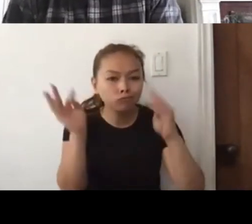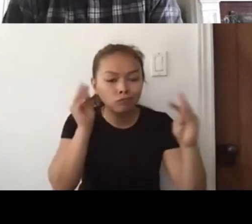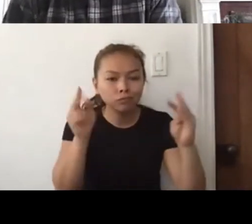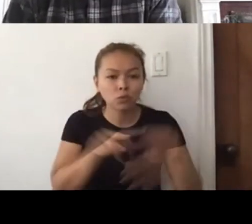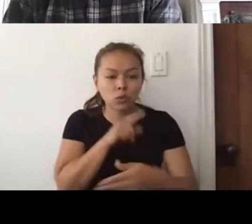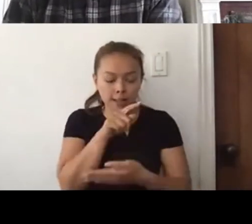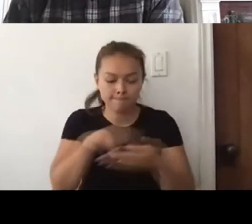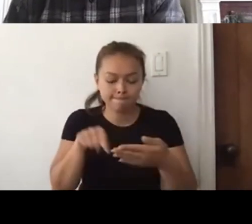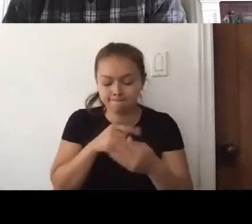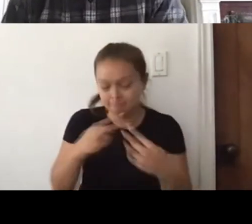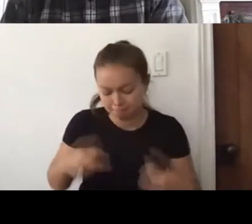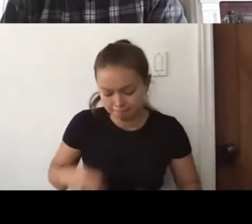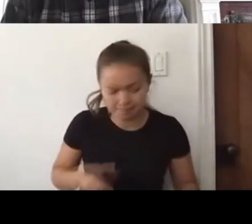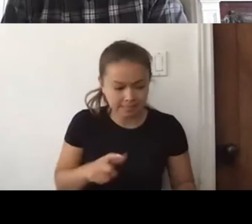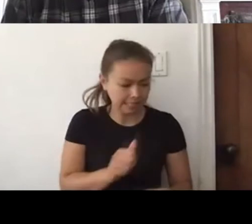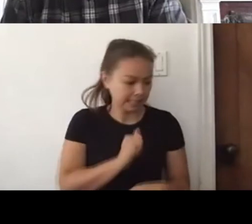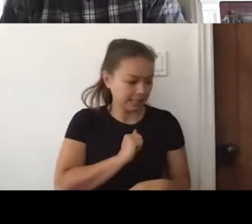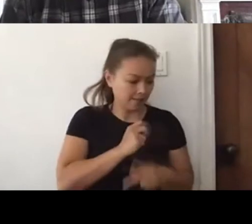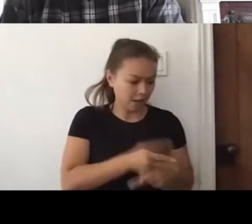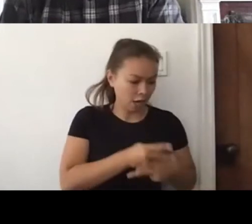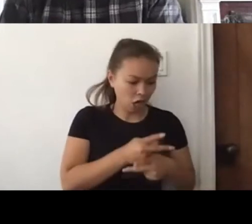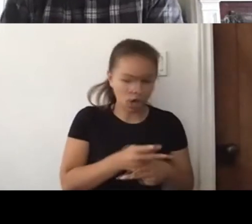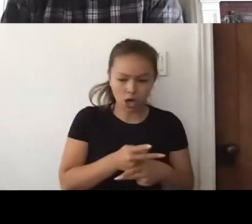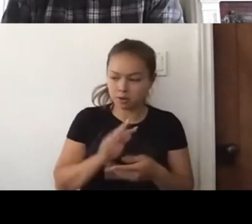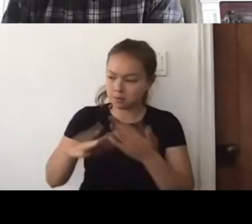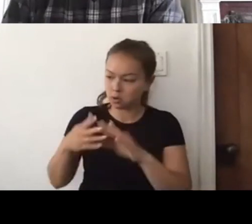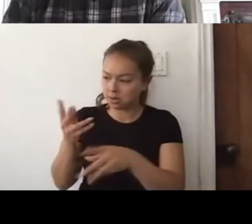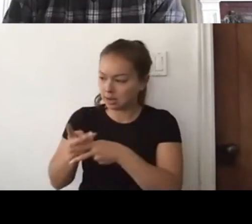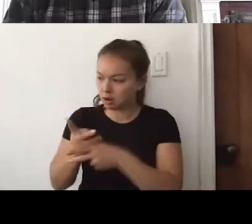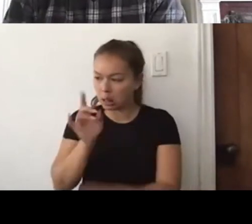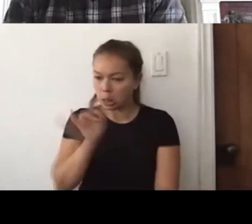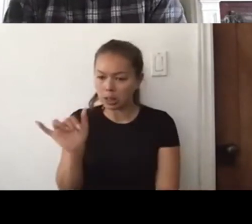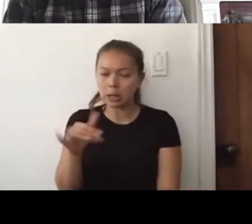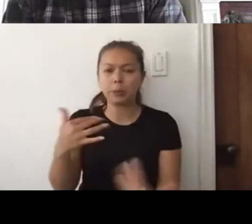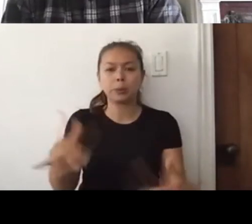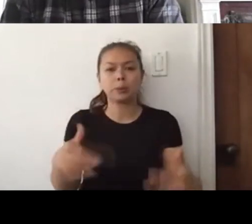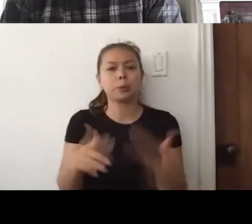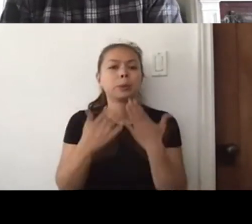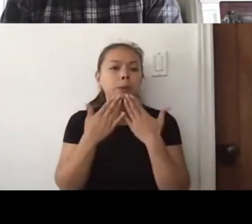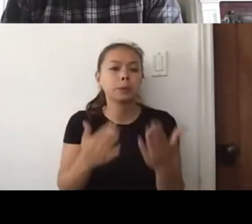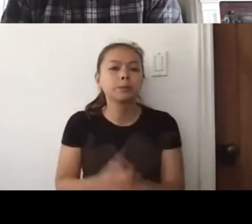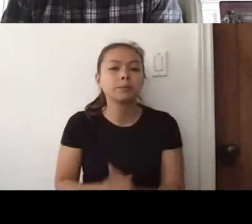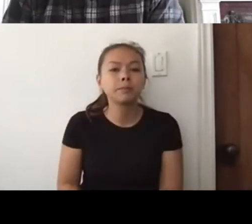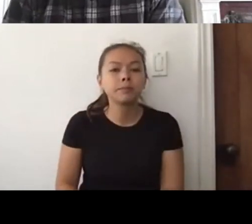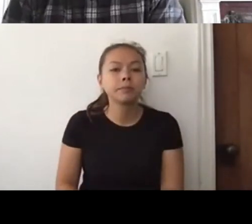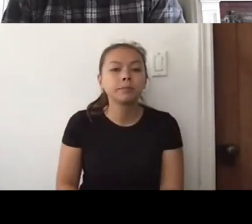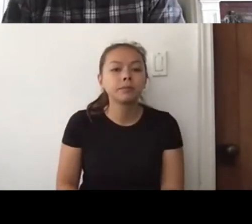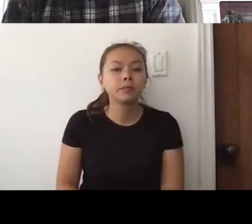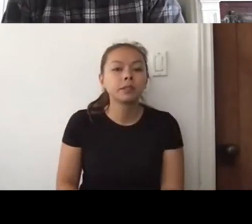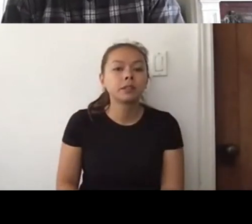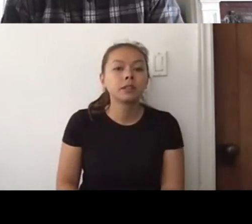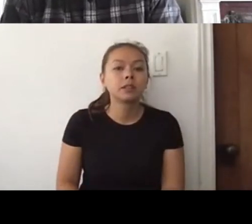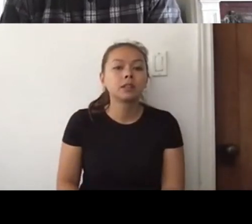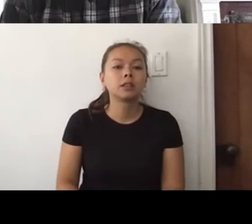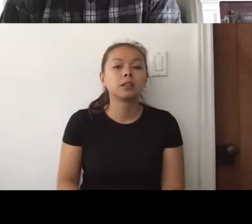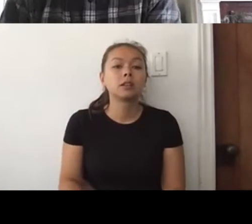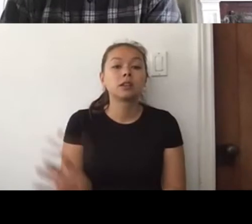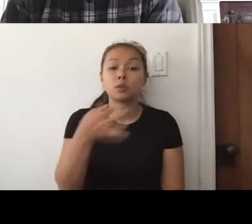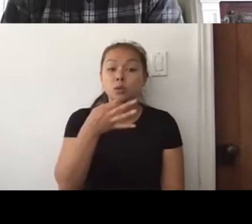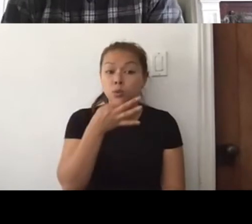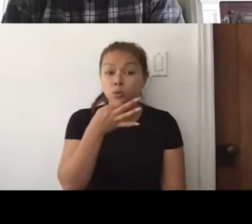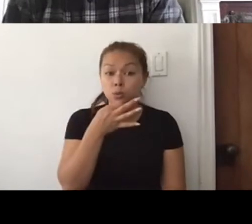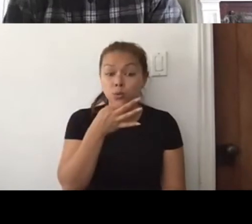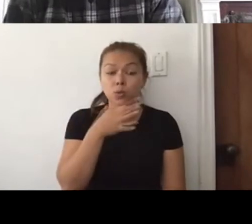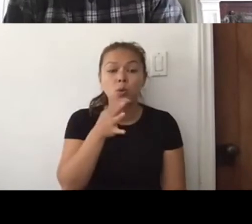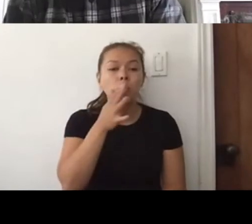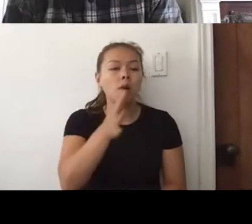look like. Speaking of community care, in a moment, we're gonna take a 5-minute break so that everyone can get up and stretch, grab a